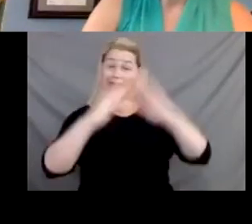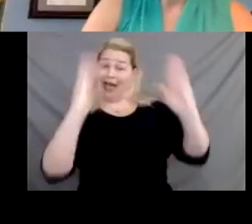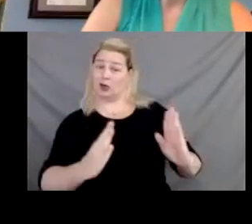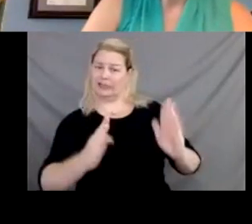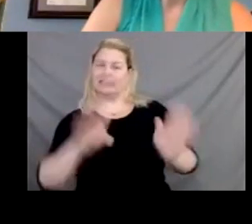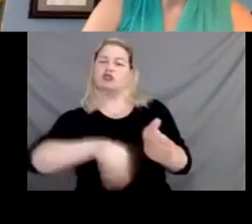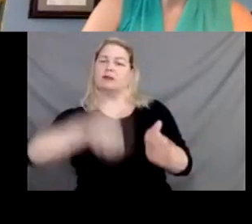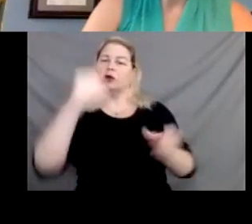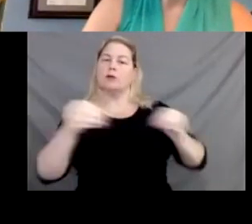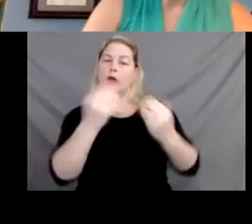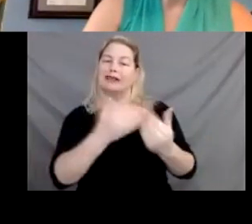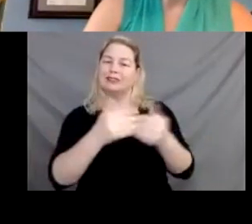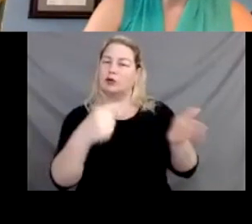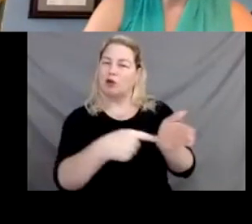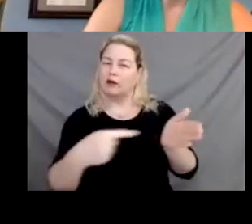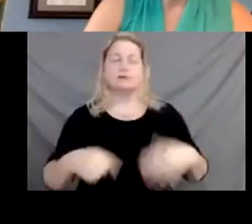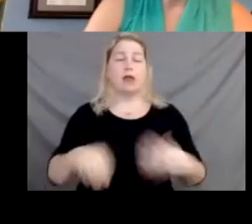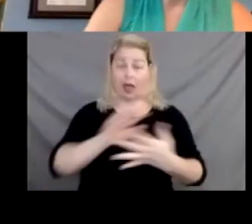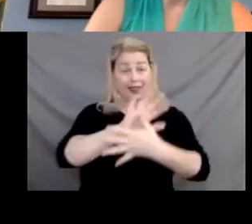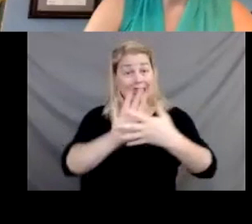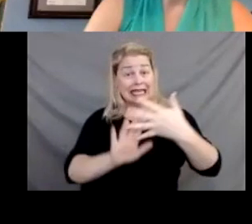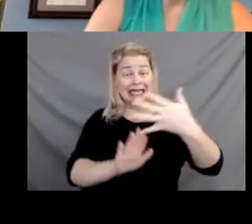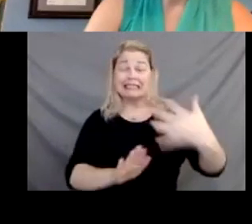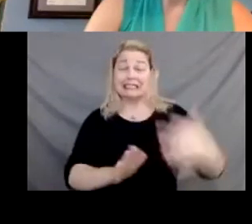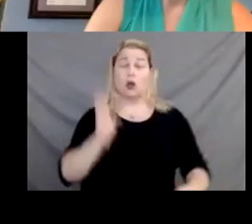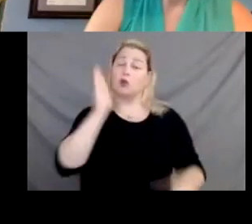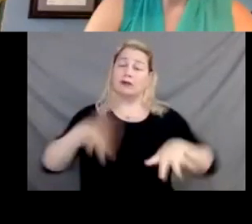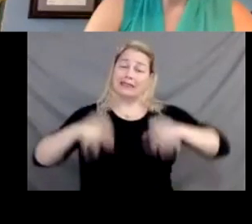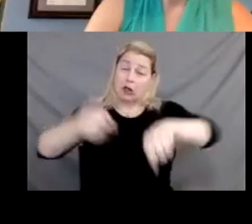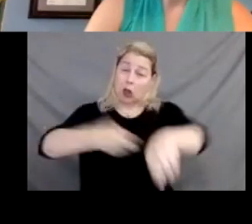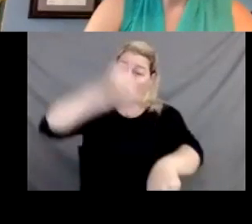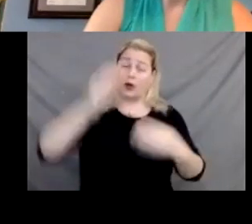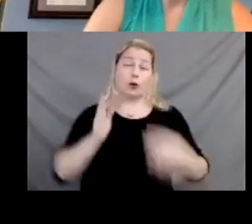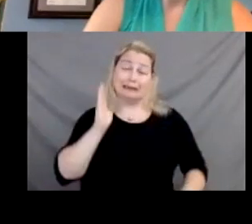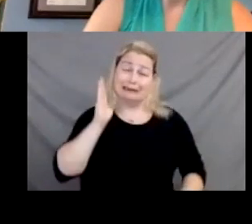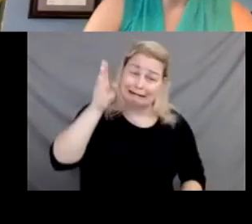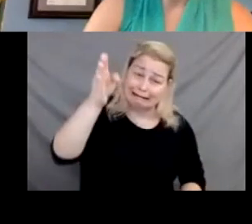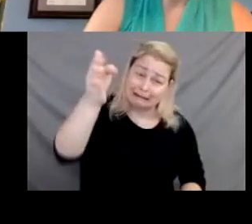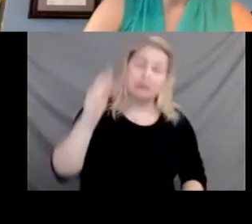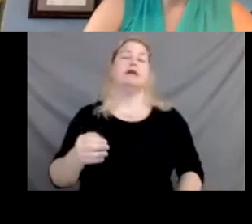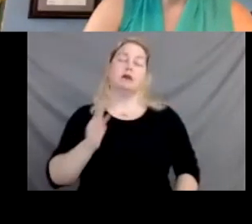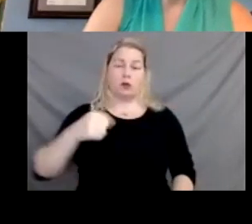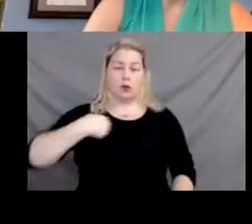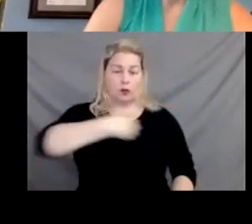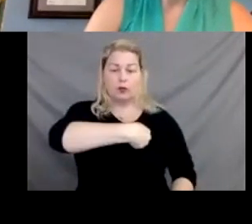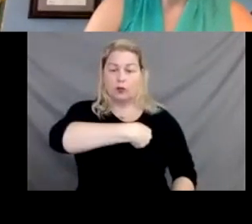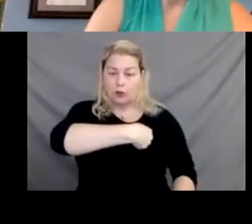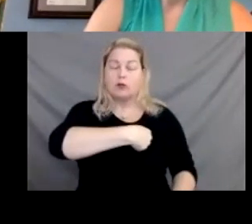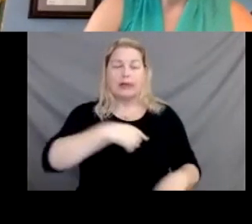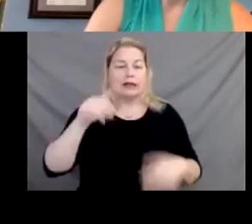felt like longer system level changes that, again, could potentially be impacted by some of the